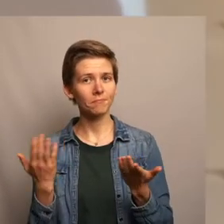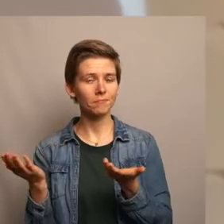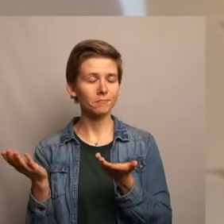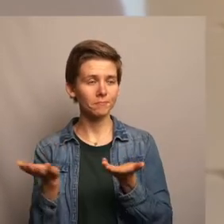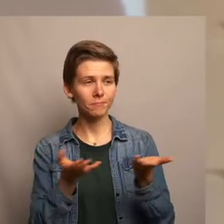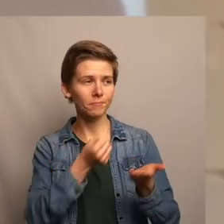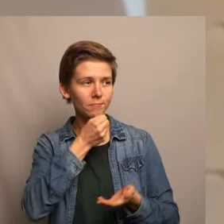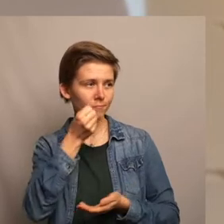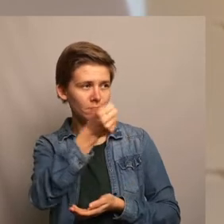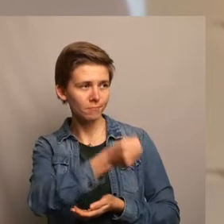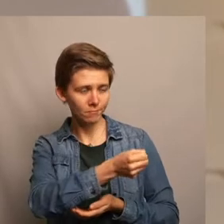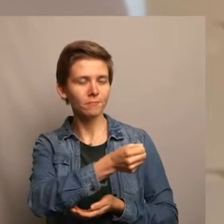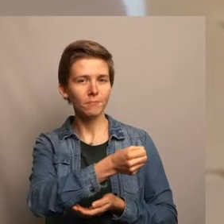mic